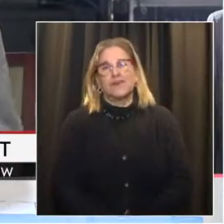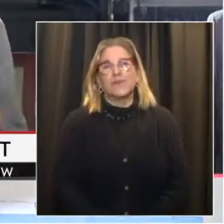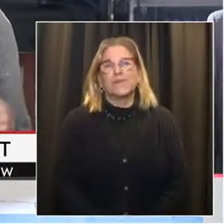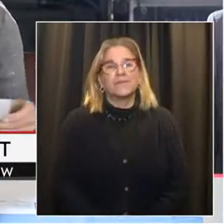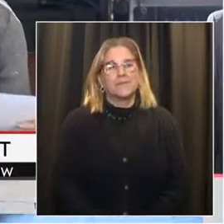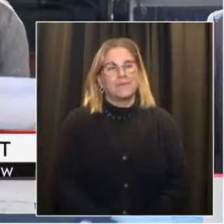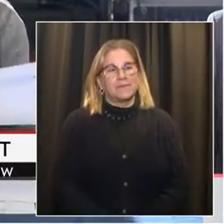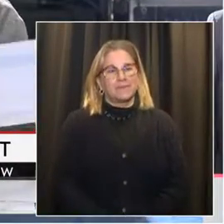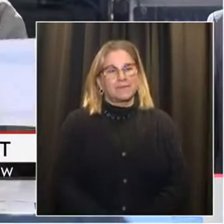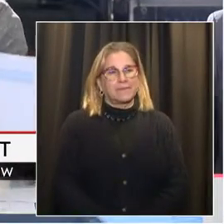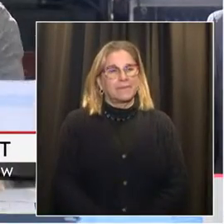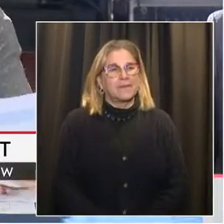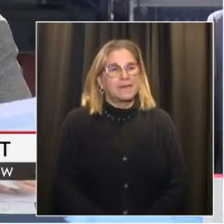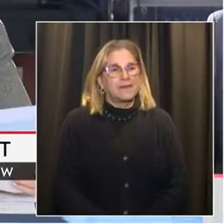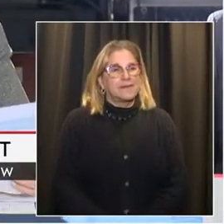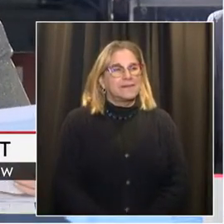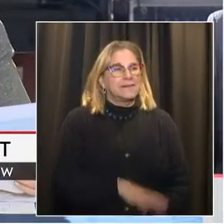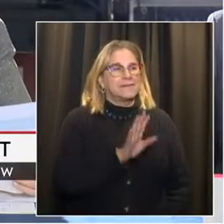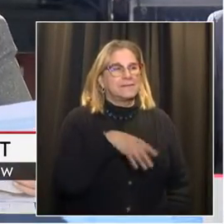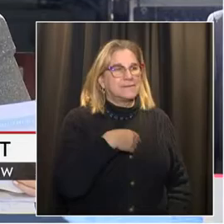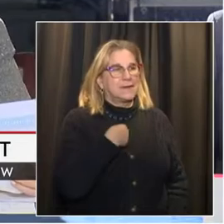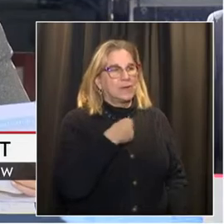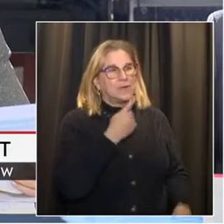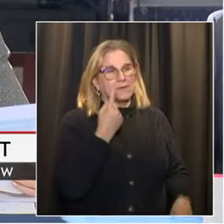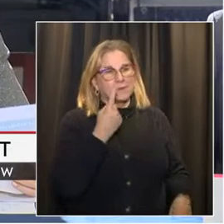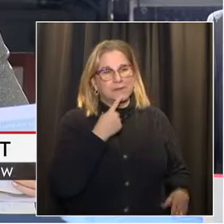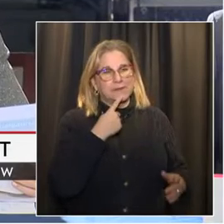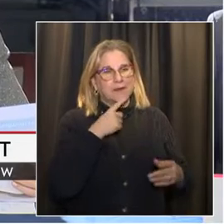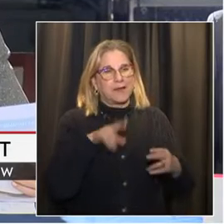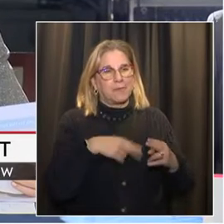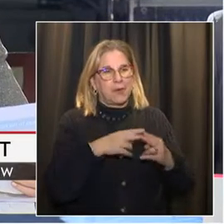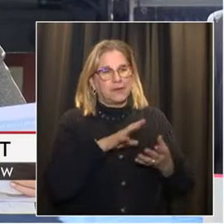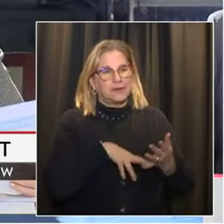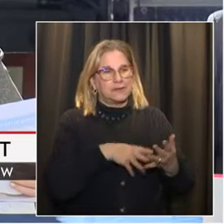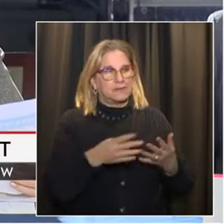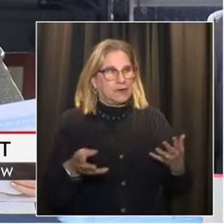Mr. City Administrator, I think it is quite